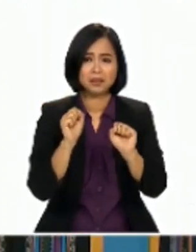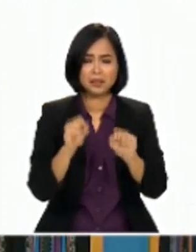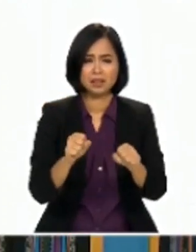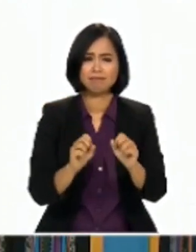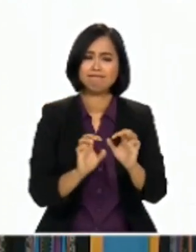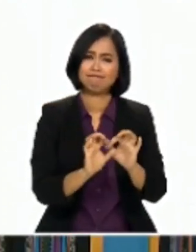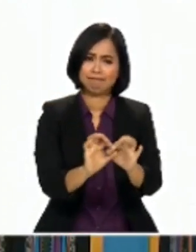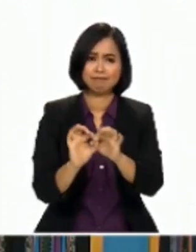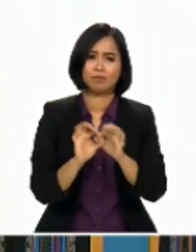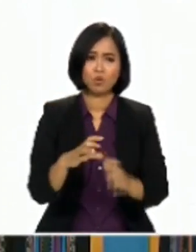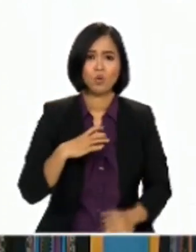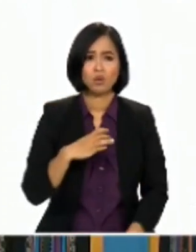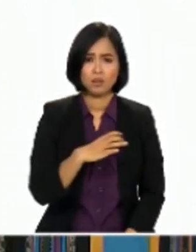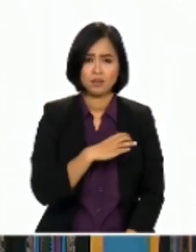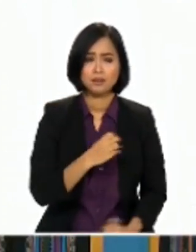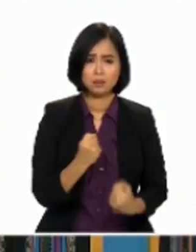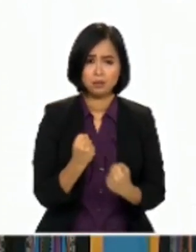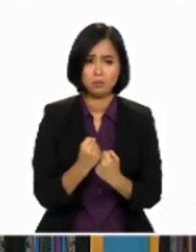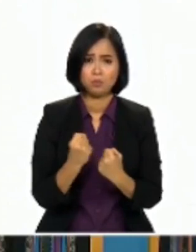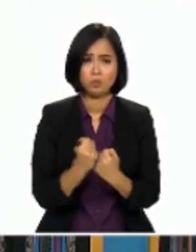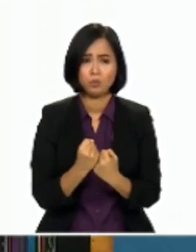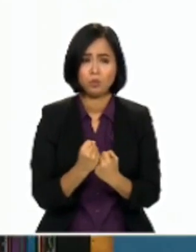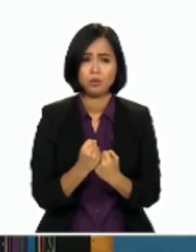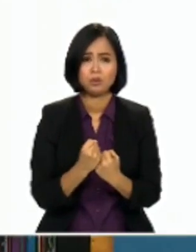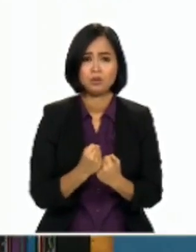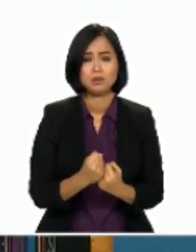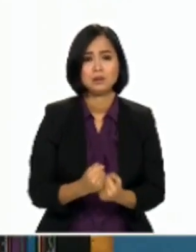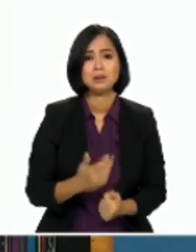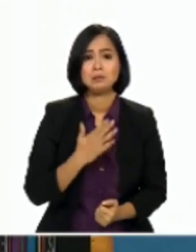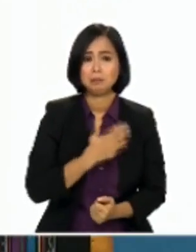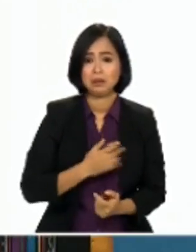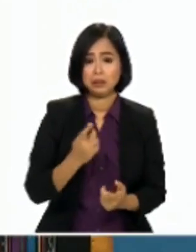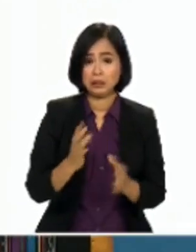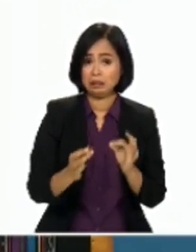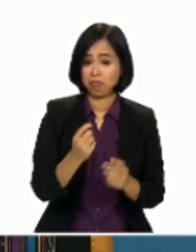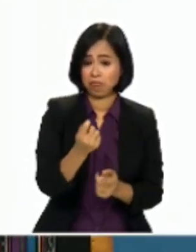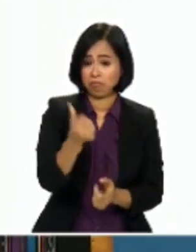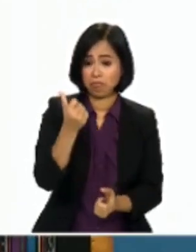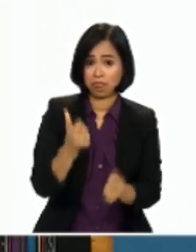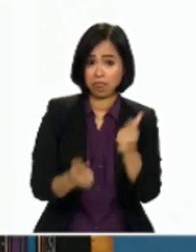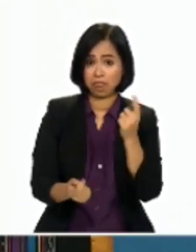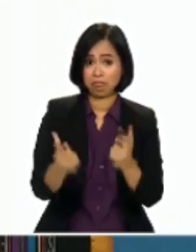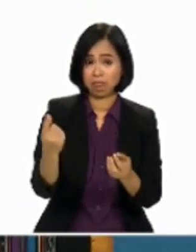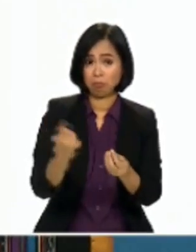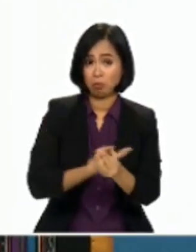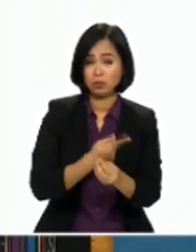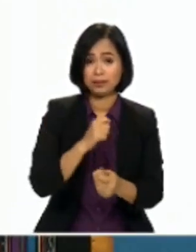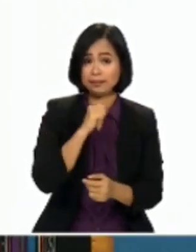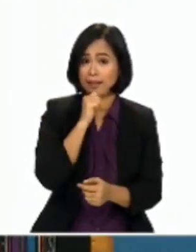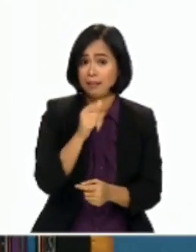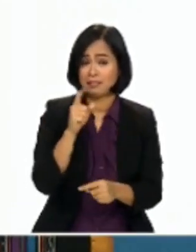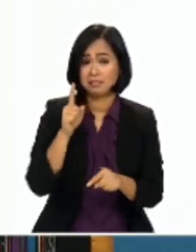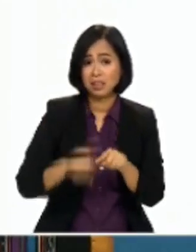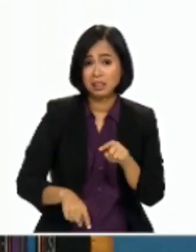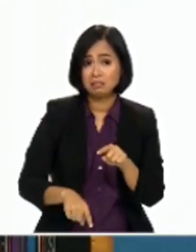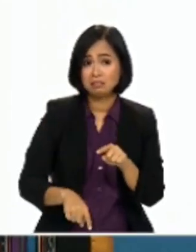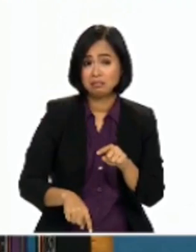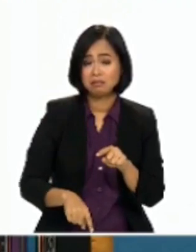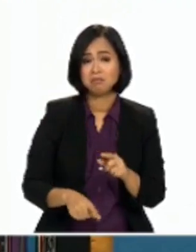of Congress if we cannot abolish their position, and if I cannot dismiss